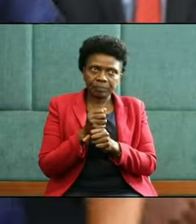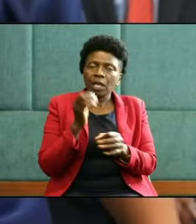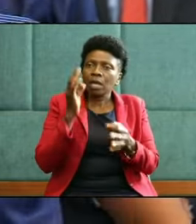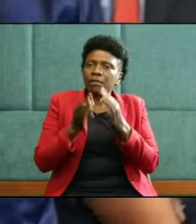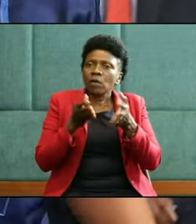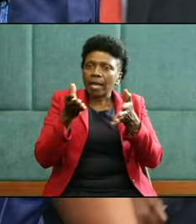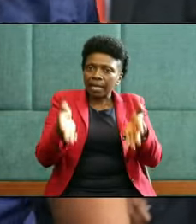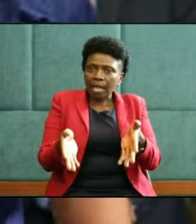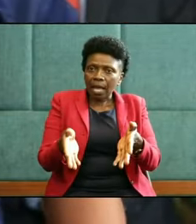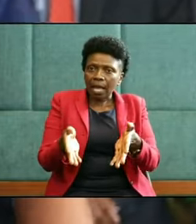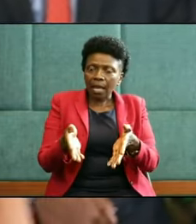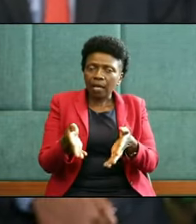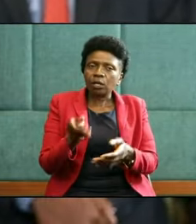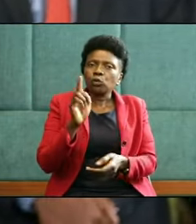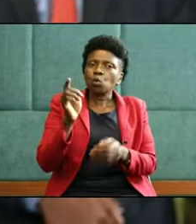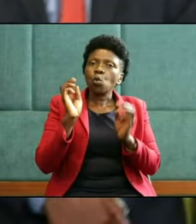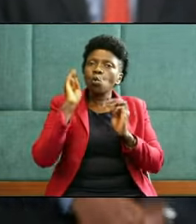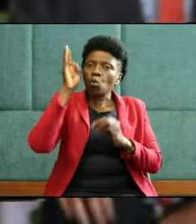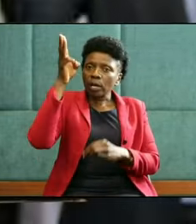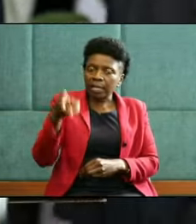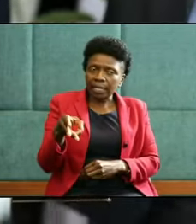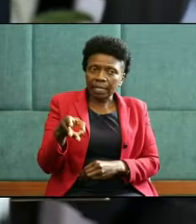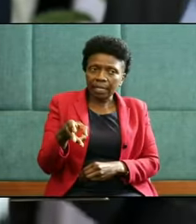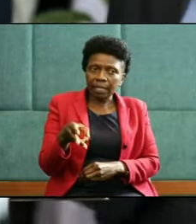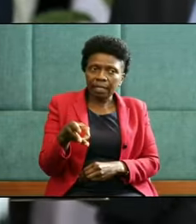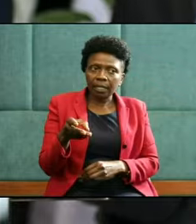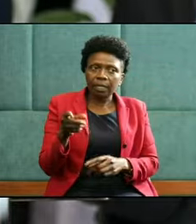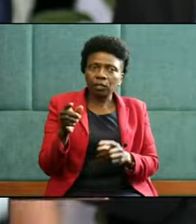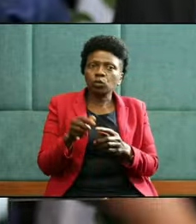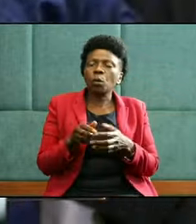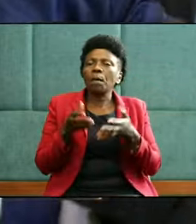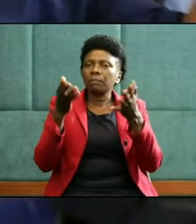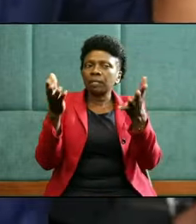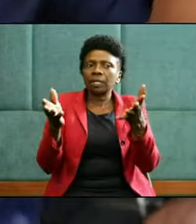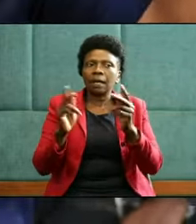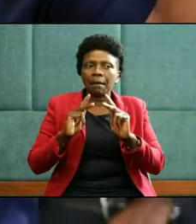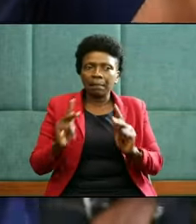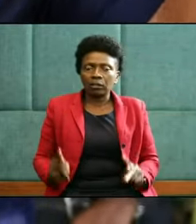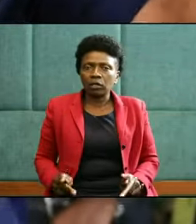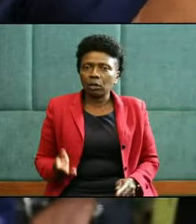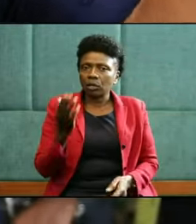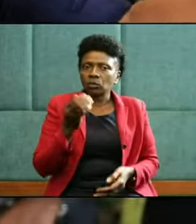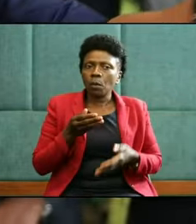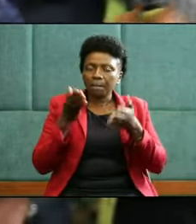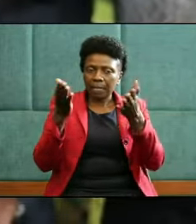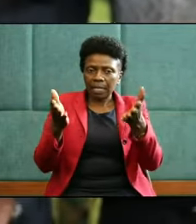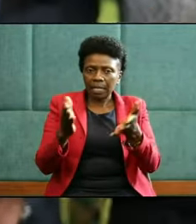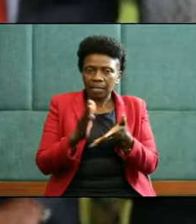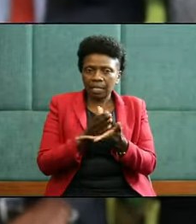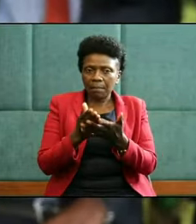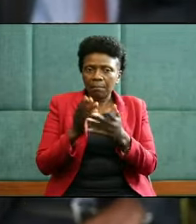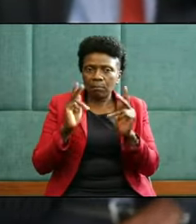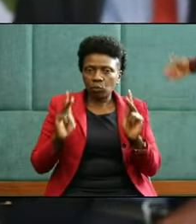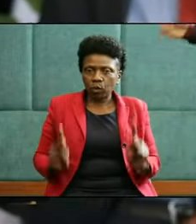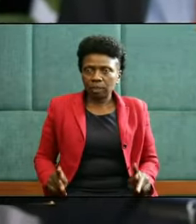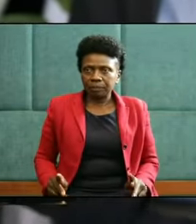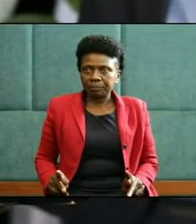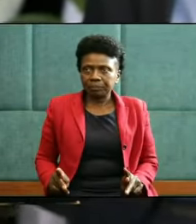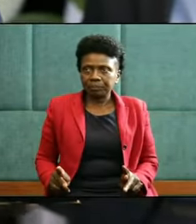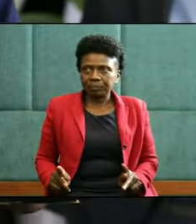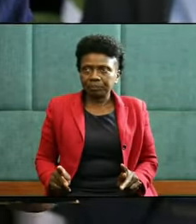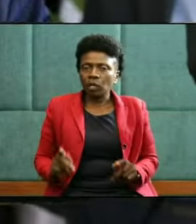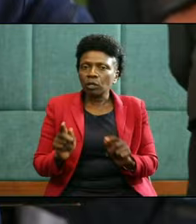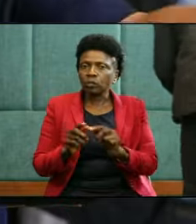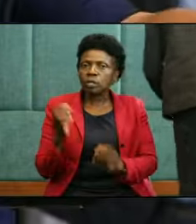lift up your hand. If you are here, lift up your hand. I want to be present, and I want to bring somebody into that evangelistic